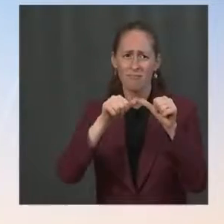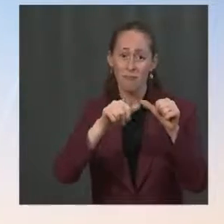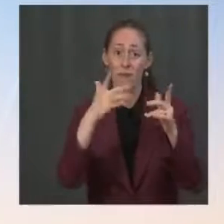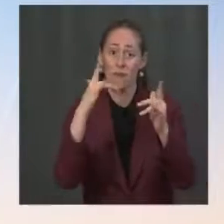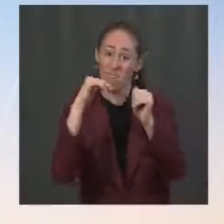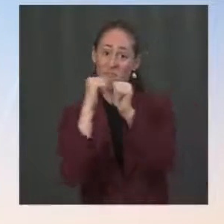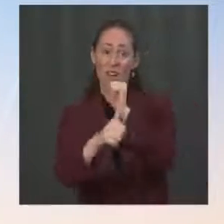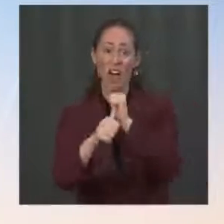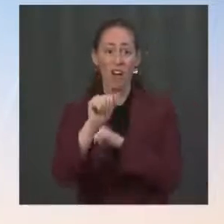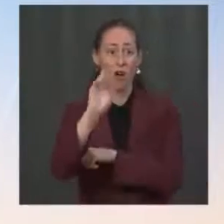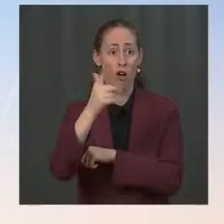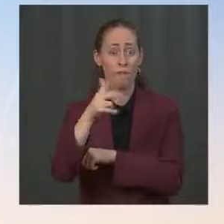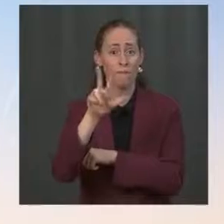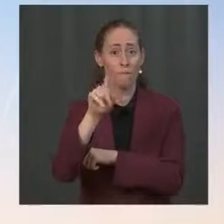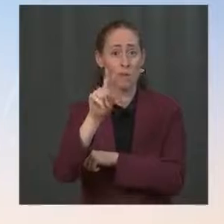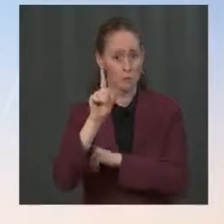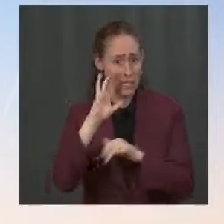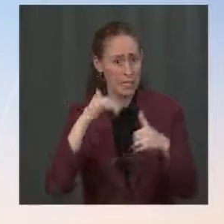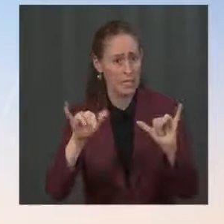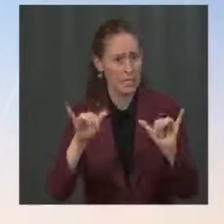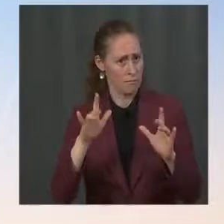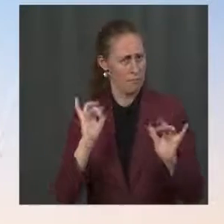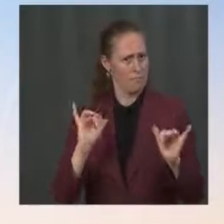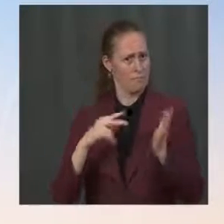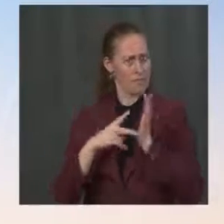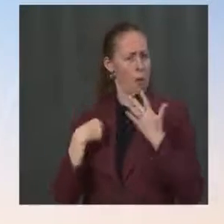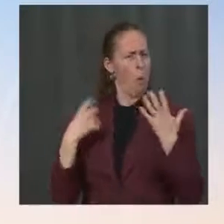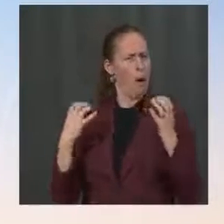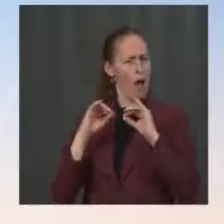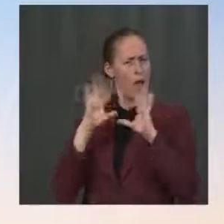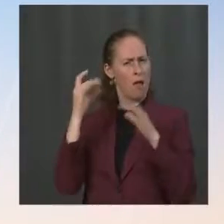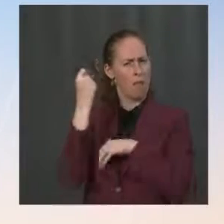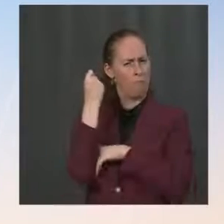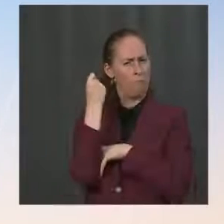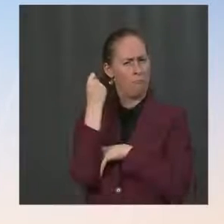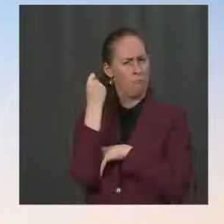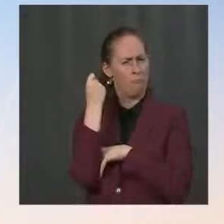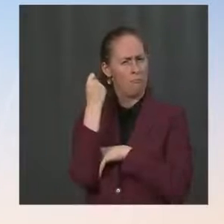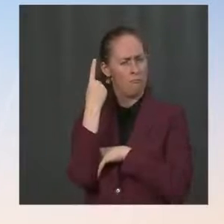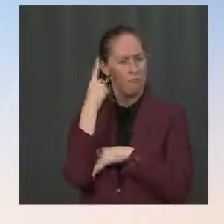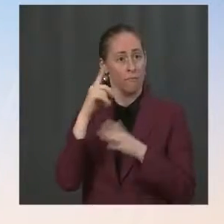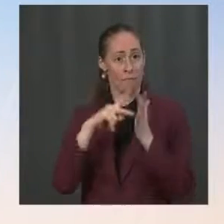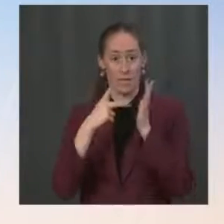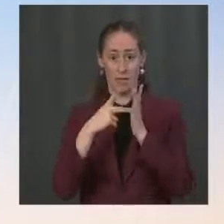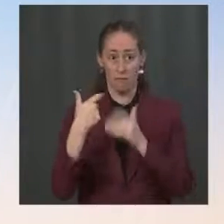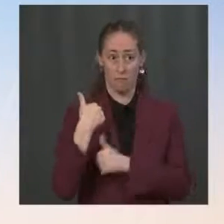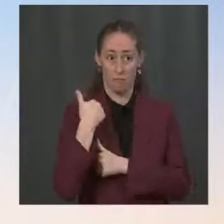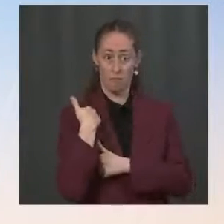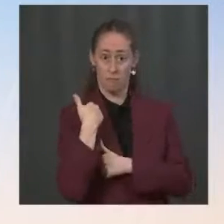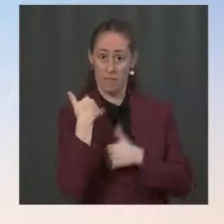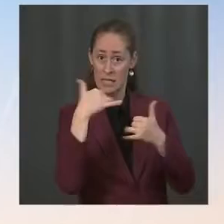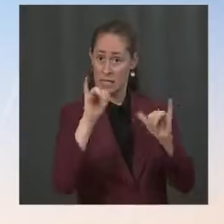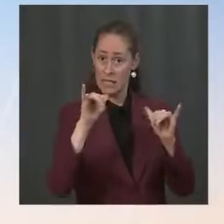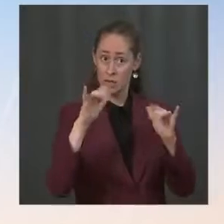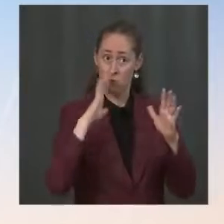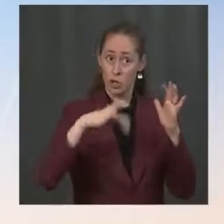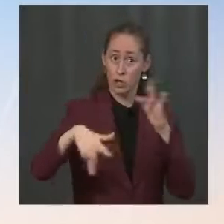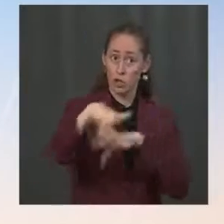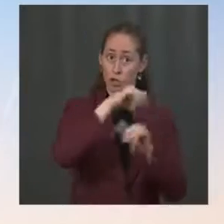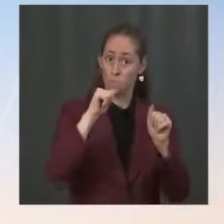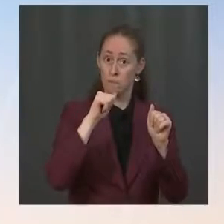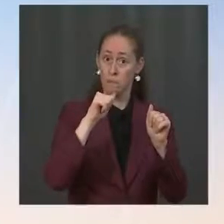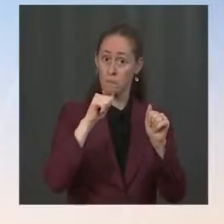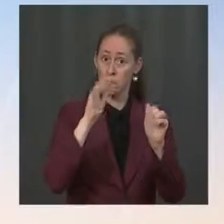clear, as of tonight, is it still the plan to get all U.S. forces out by August 31st? Nothing has changed on that timeline.